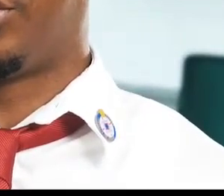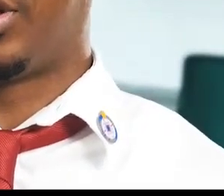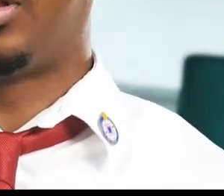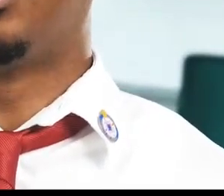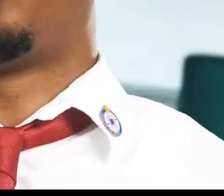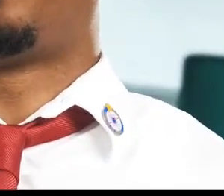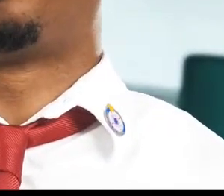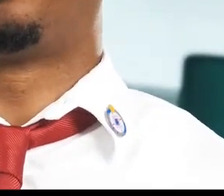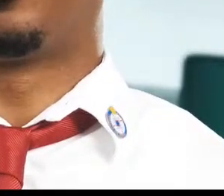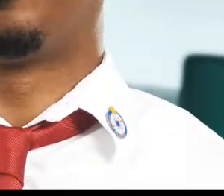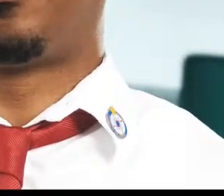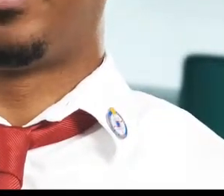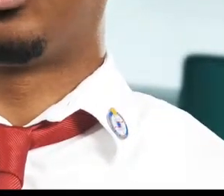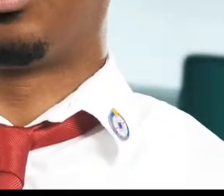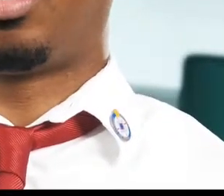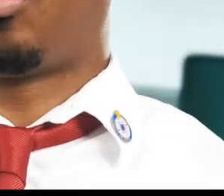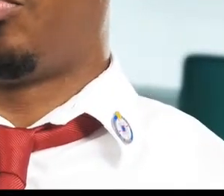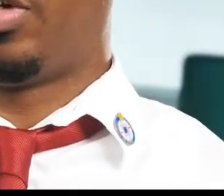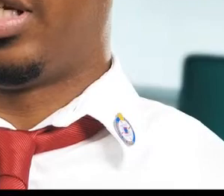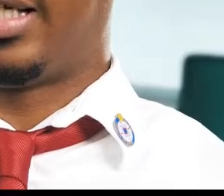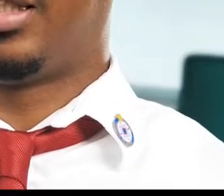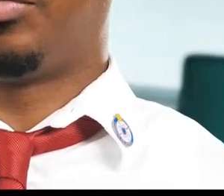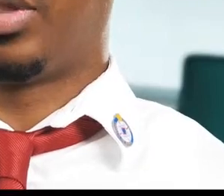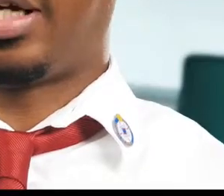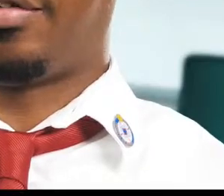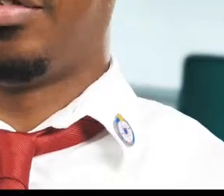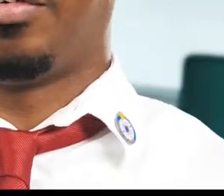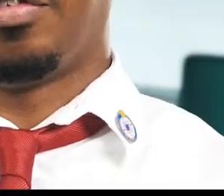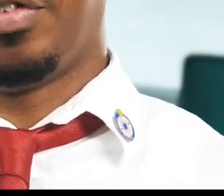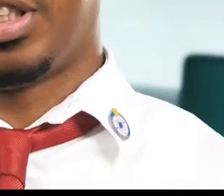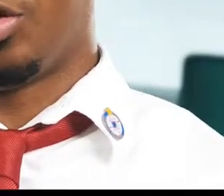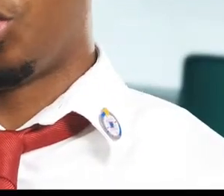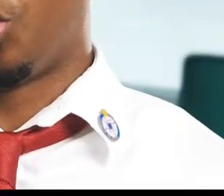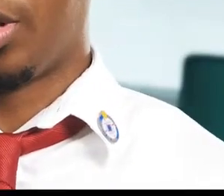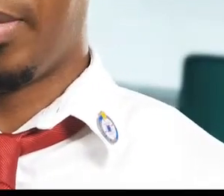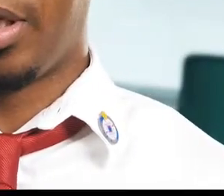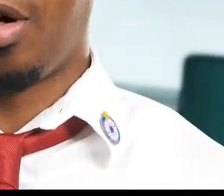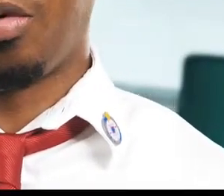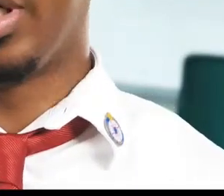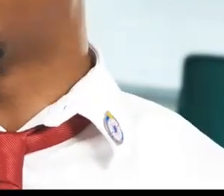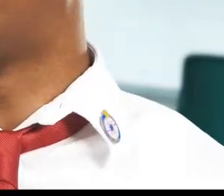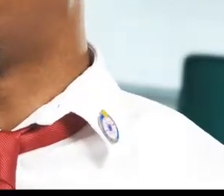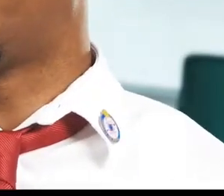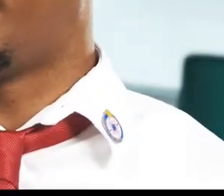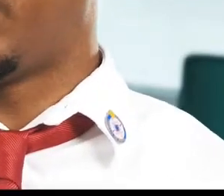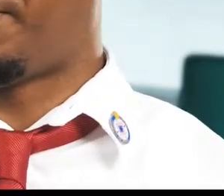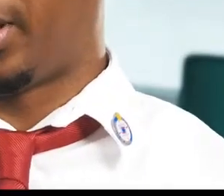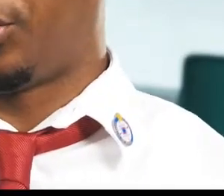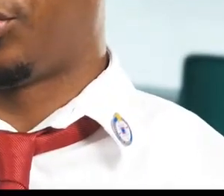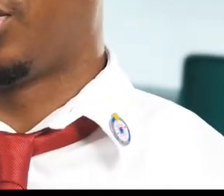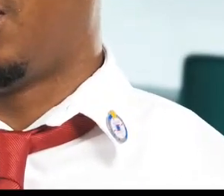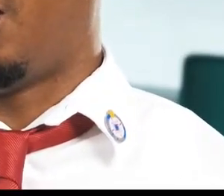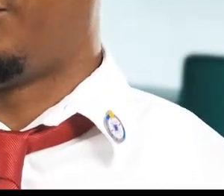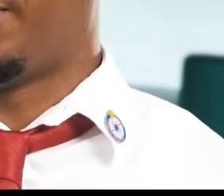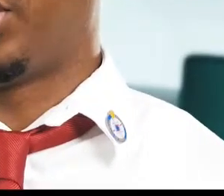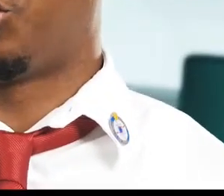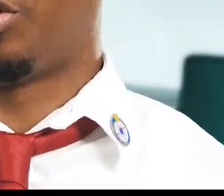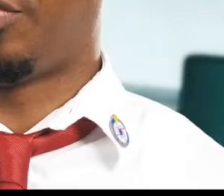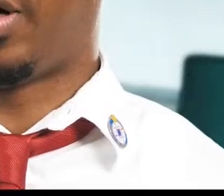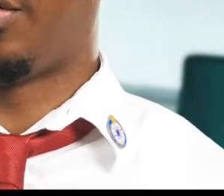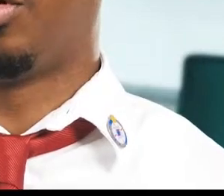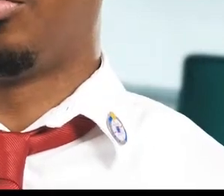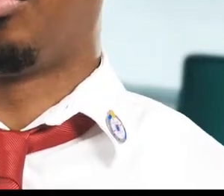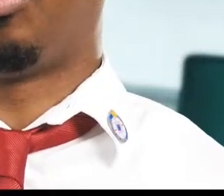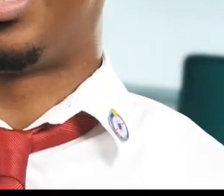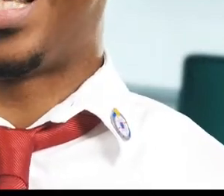Health Agency. So for further information on COVID-19, we can visit the social media outlets or social media pages of the Ministry